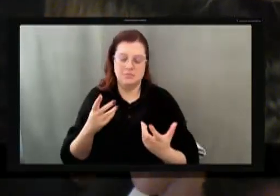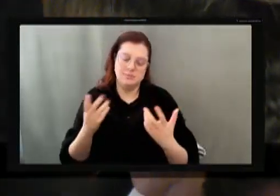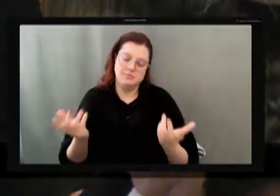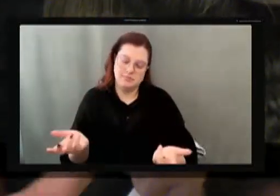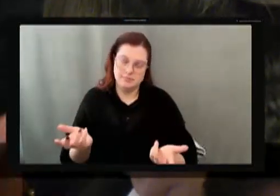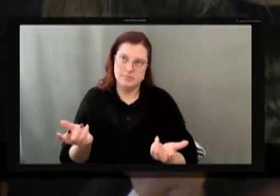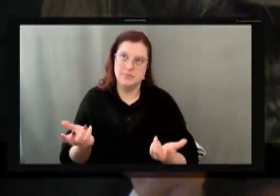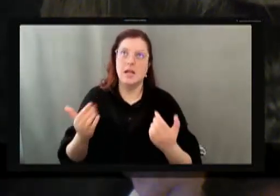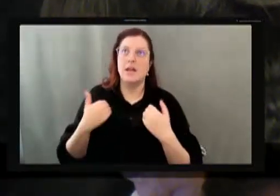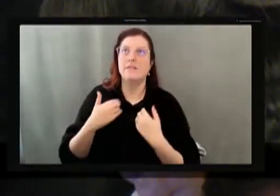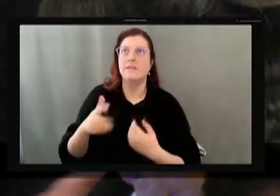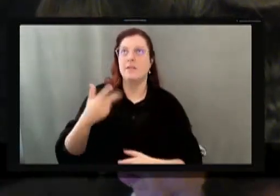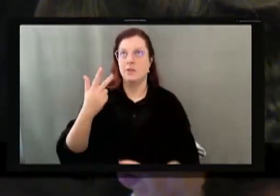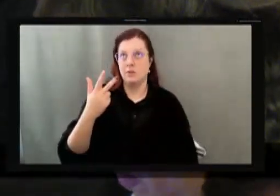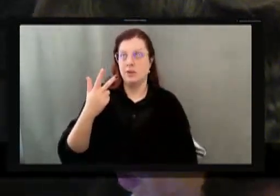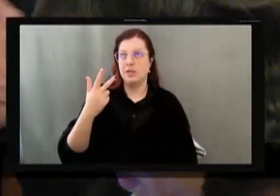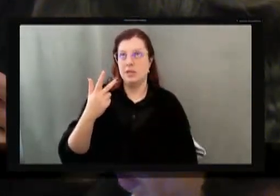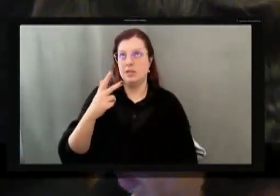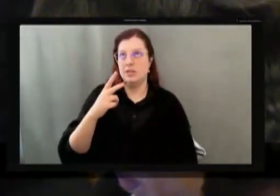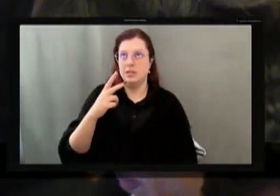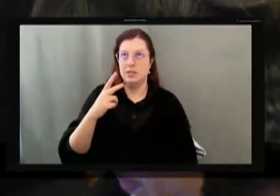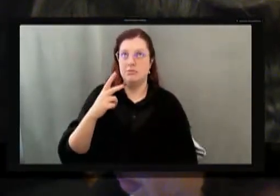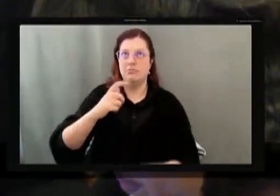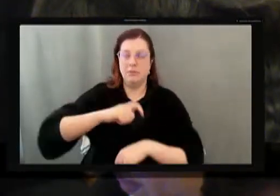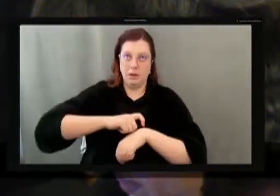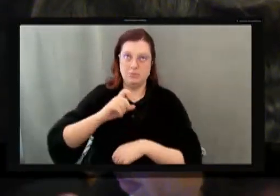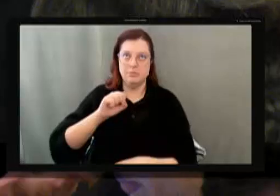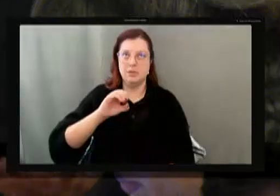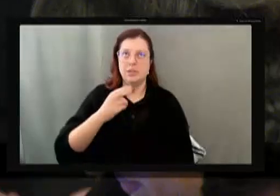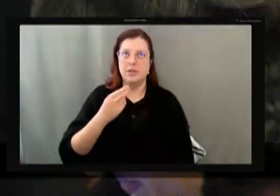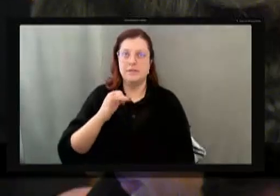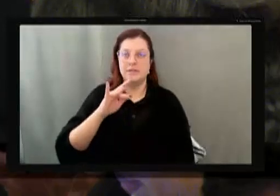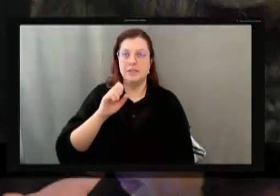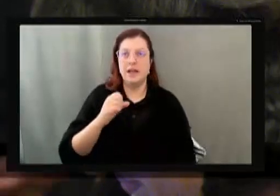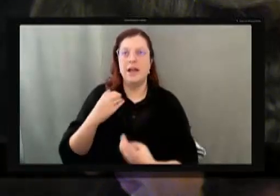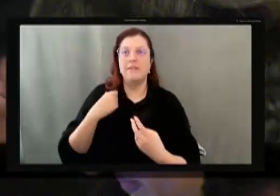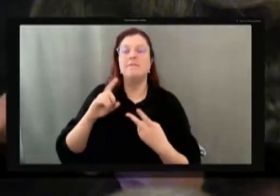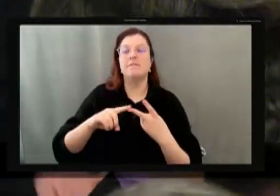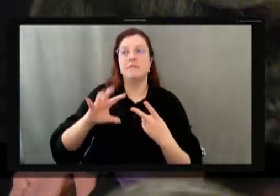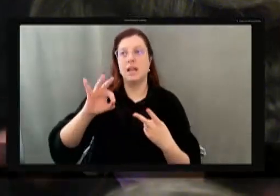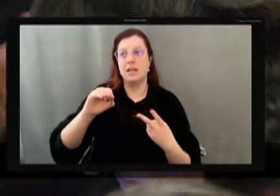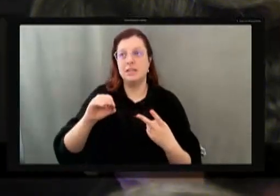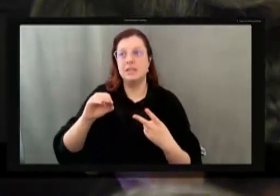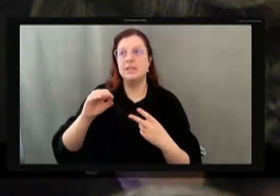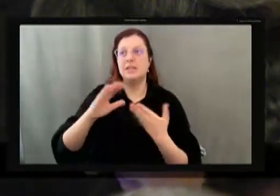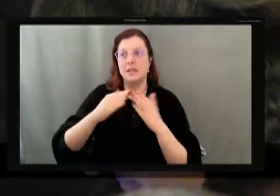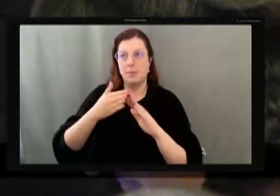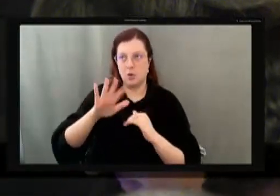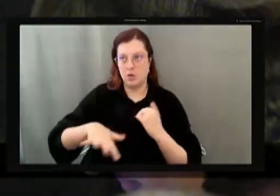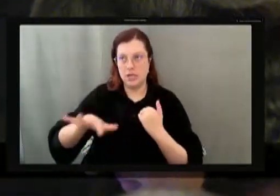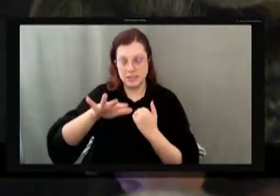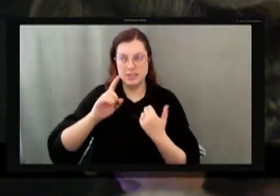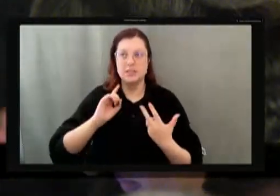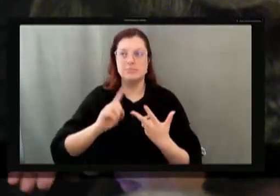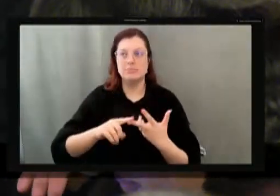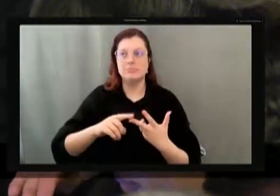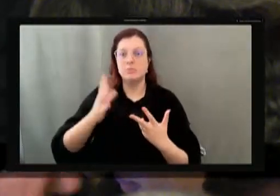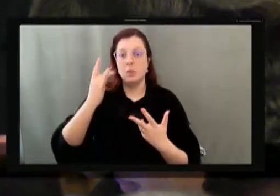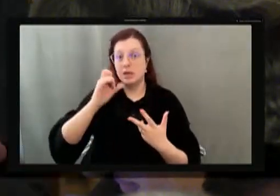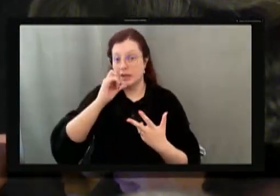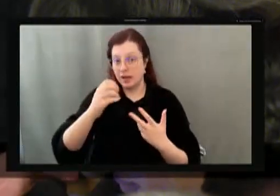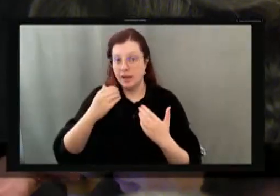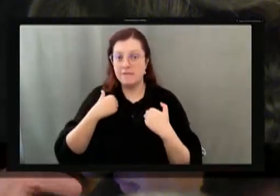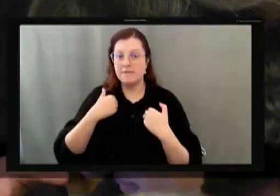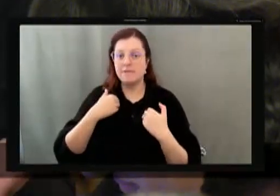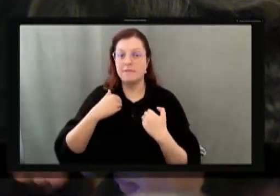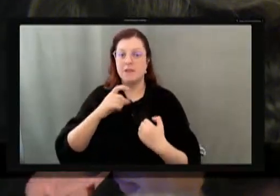three shifts, right, in a day. We've got 90 neighborhoods. I don't see why we can't have an officer who is dedicated